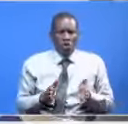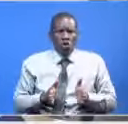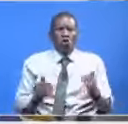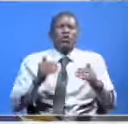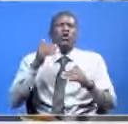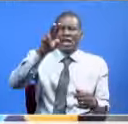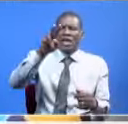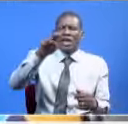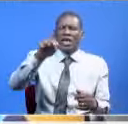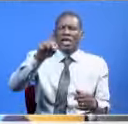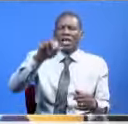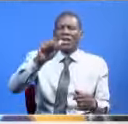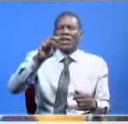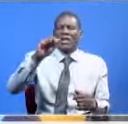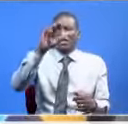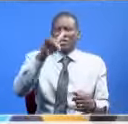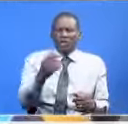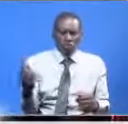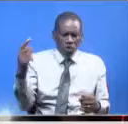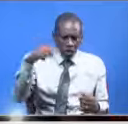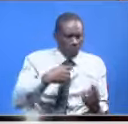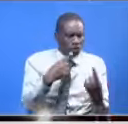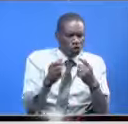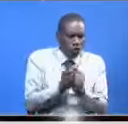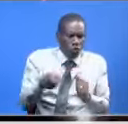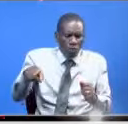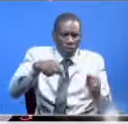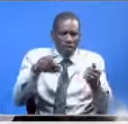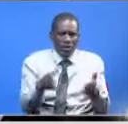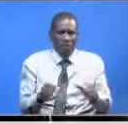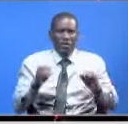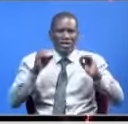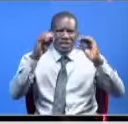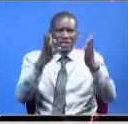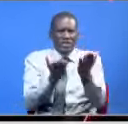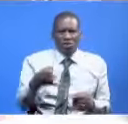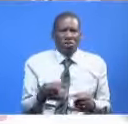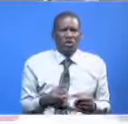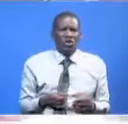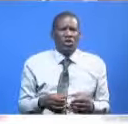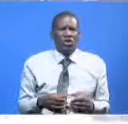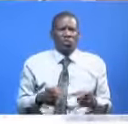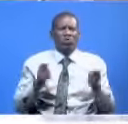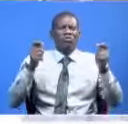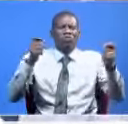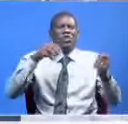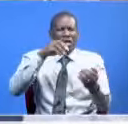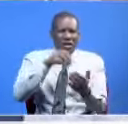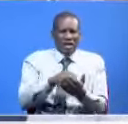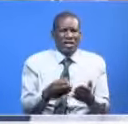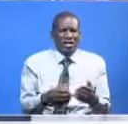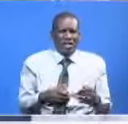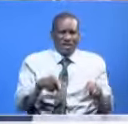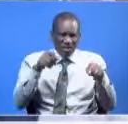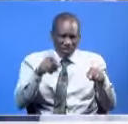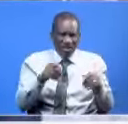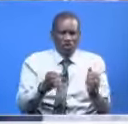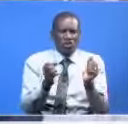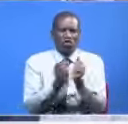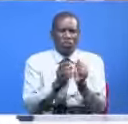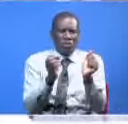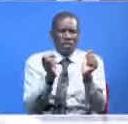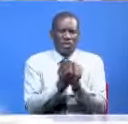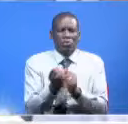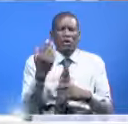will come where she is and address us here. The Teachers Service Commission. It's again, in this November and December of